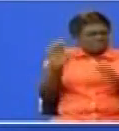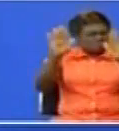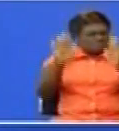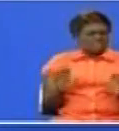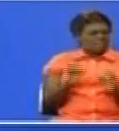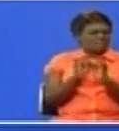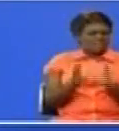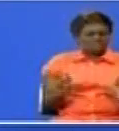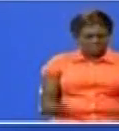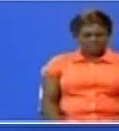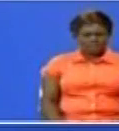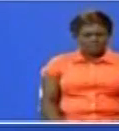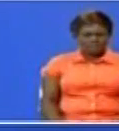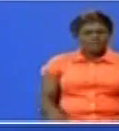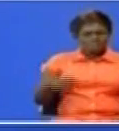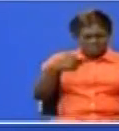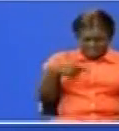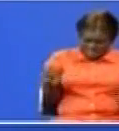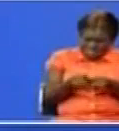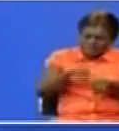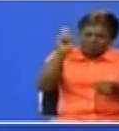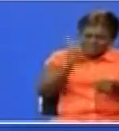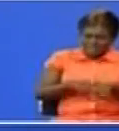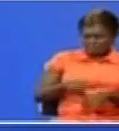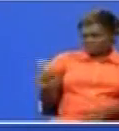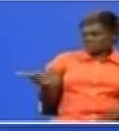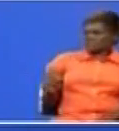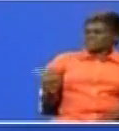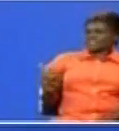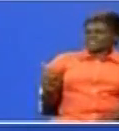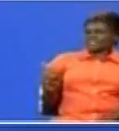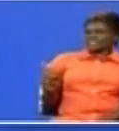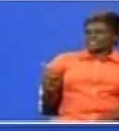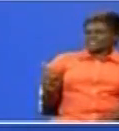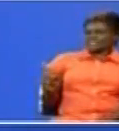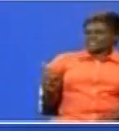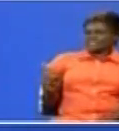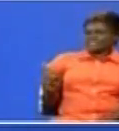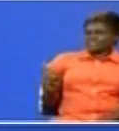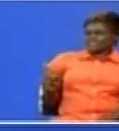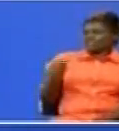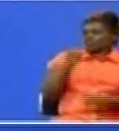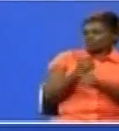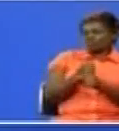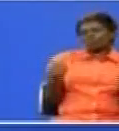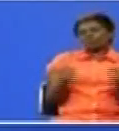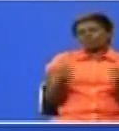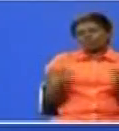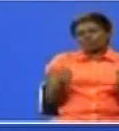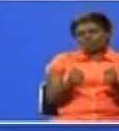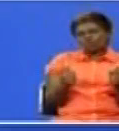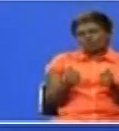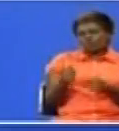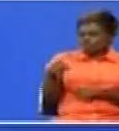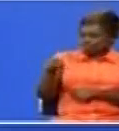though. But, and, you know, at the same time, my President, he actually did him a favor because he was like,